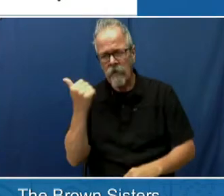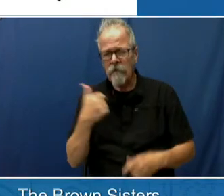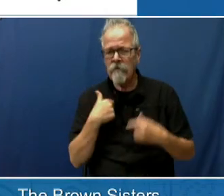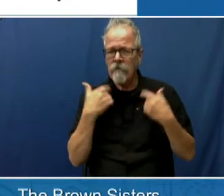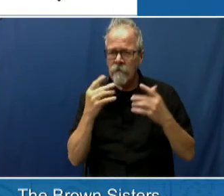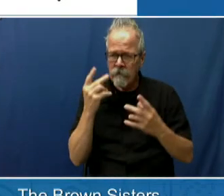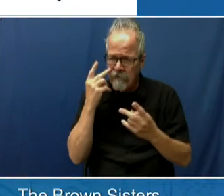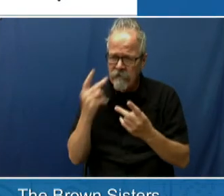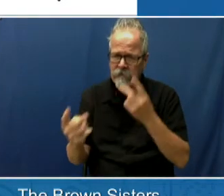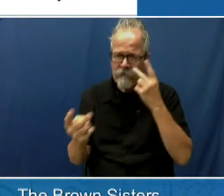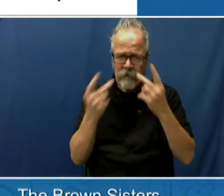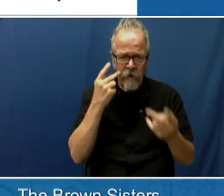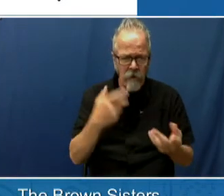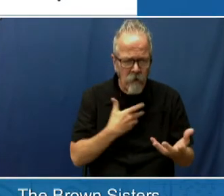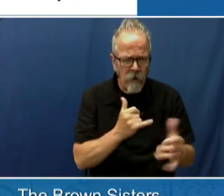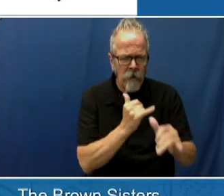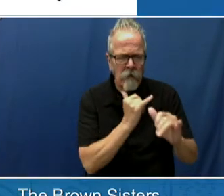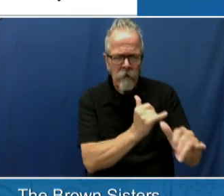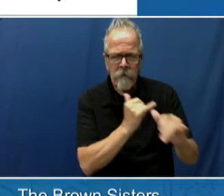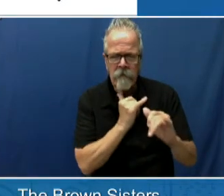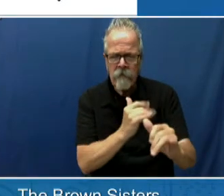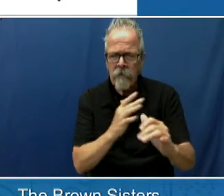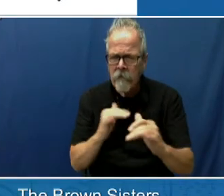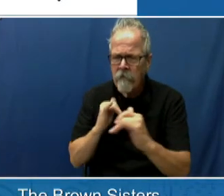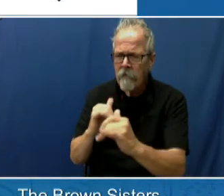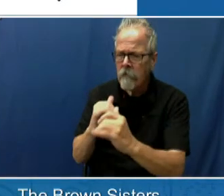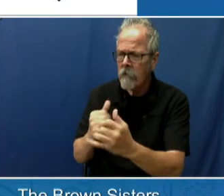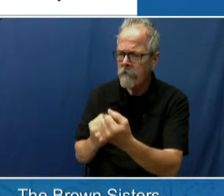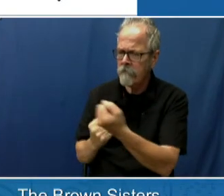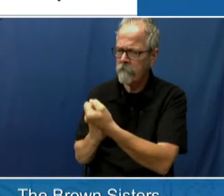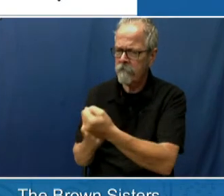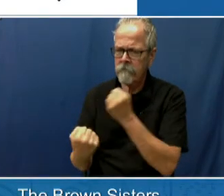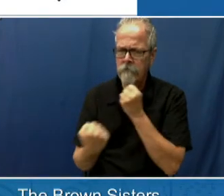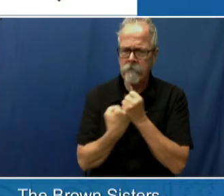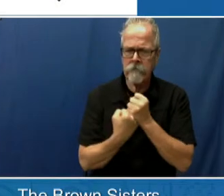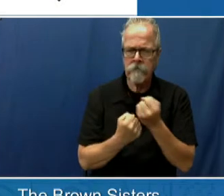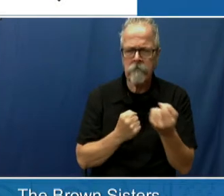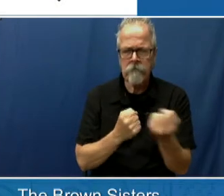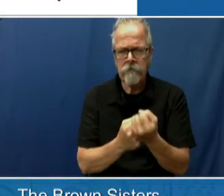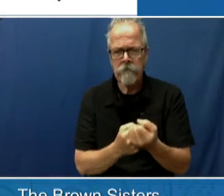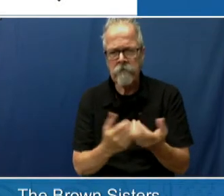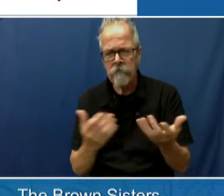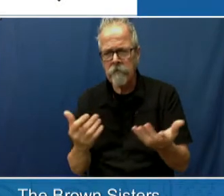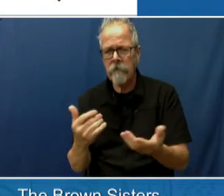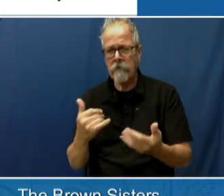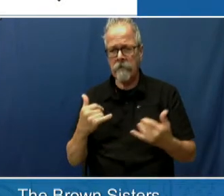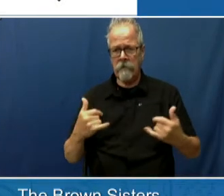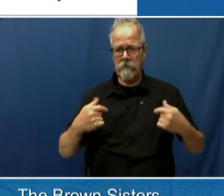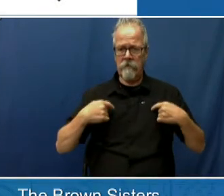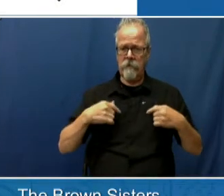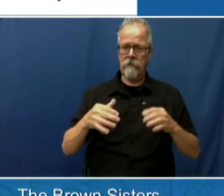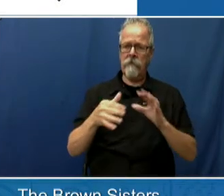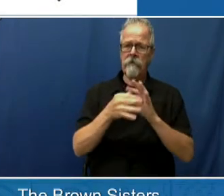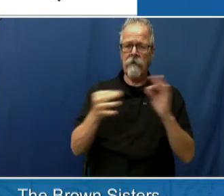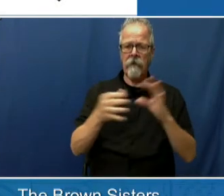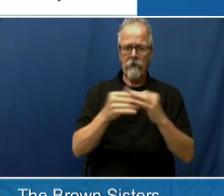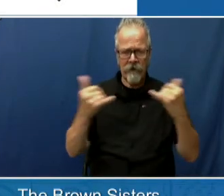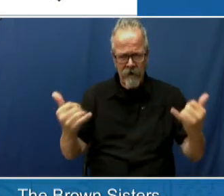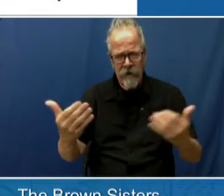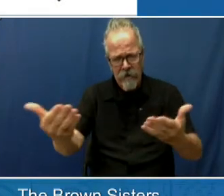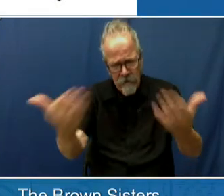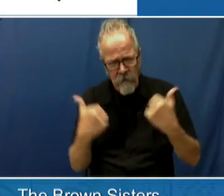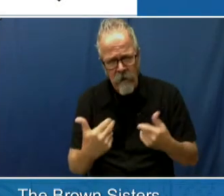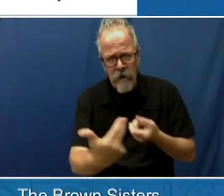support and to talk about. So my message today is join us. Hate and